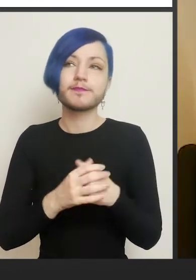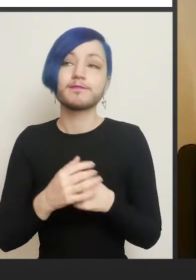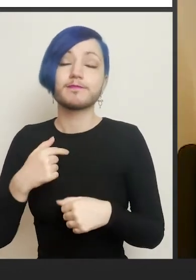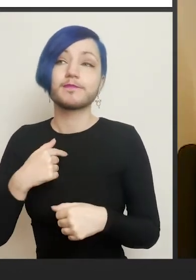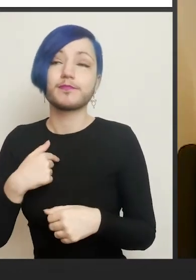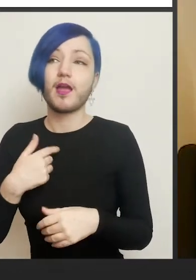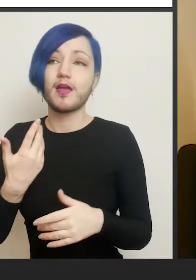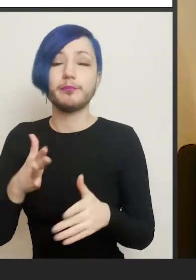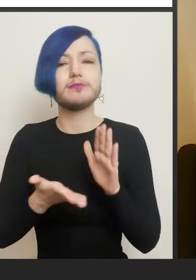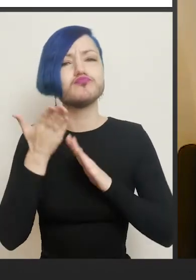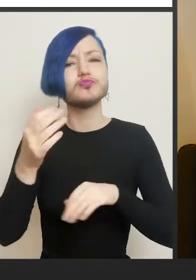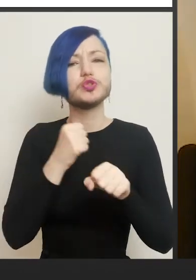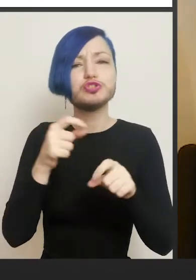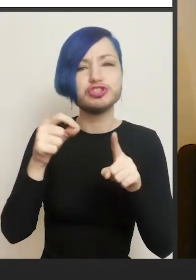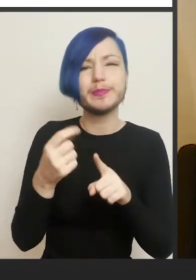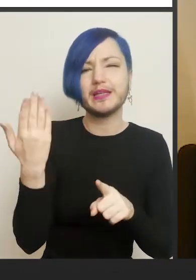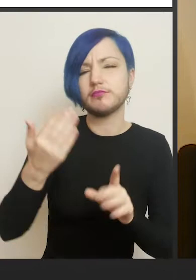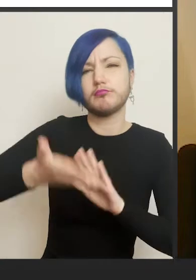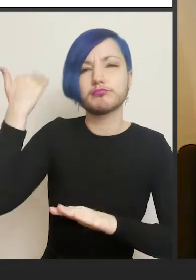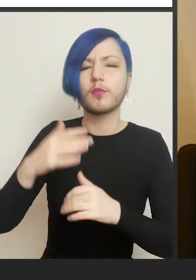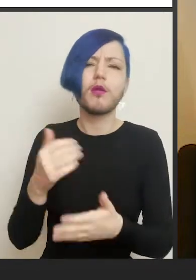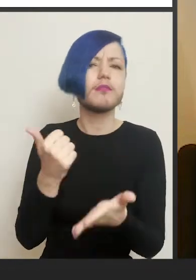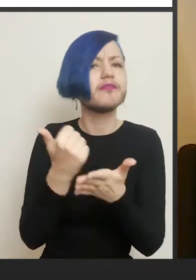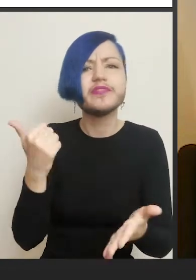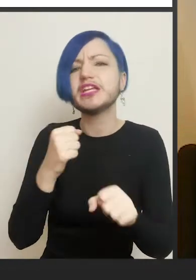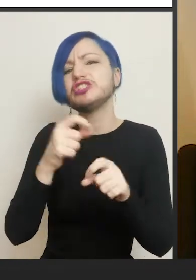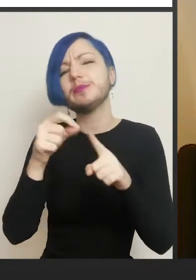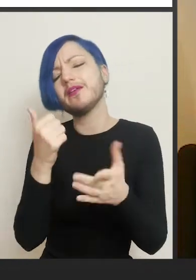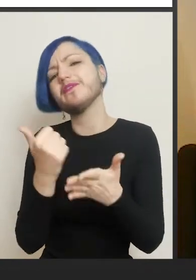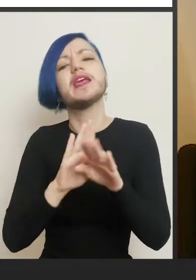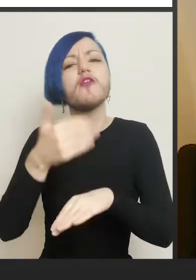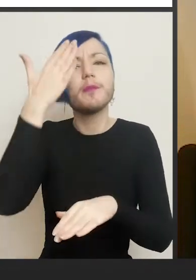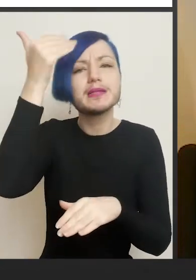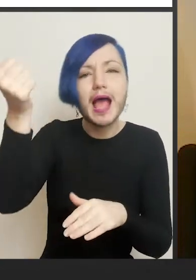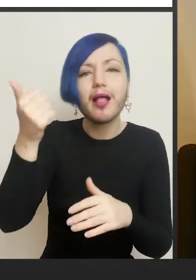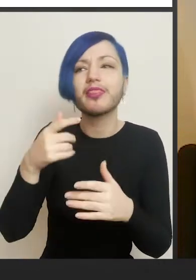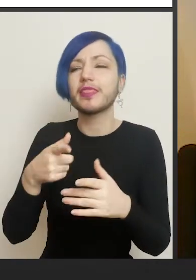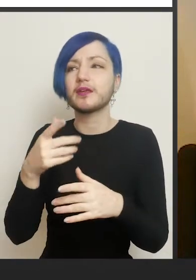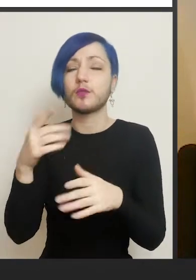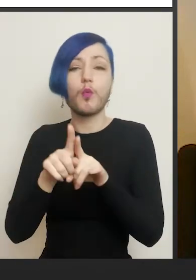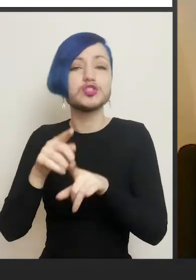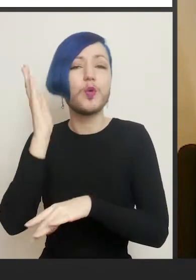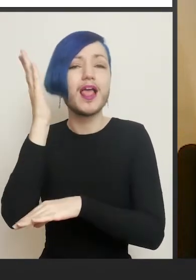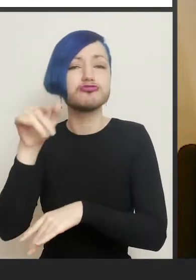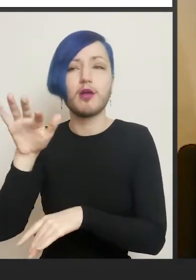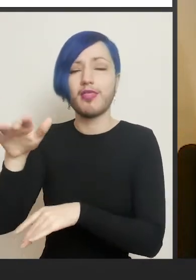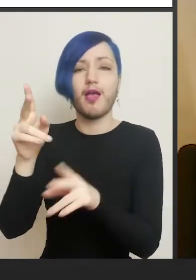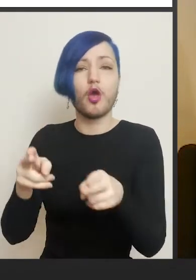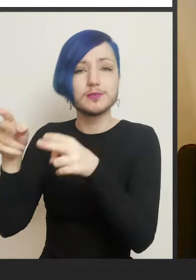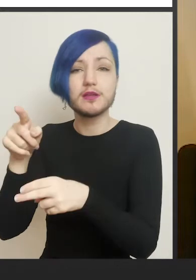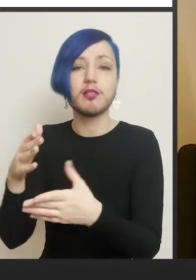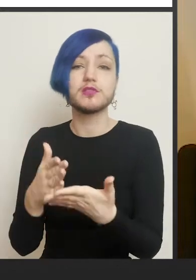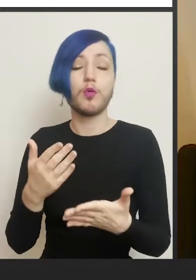I once saw my GP, who was a fantastic GP, really great with mental health. He was also a lecturer at the hospital and so on,